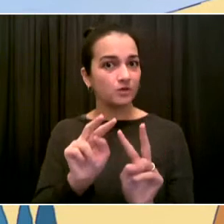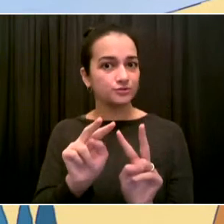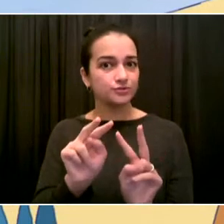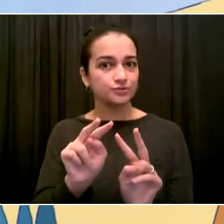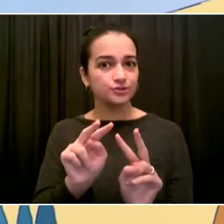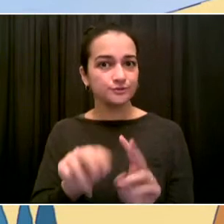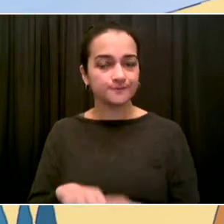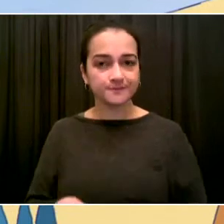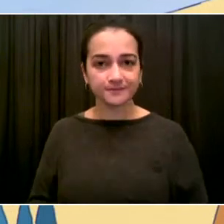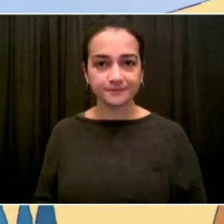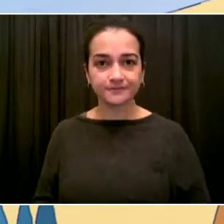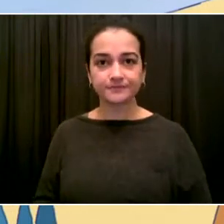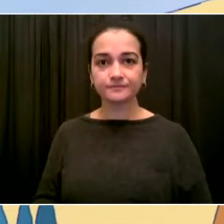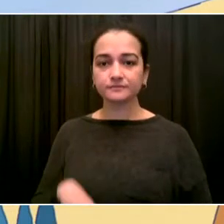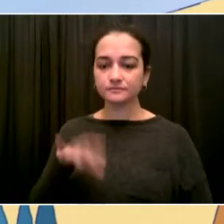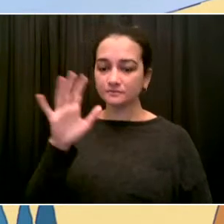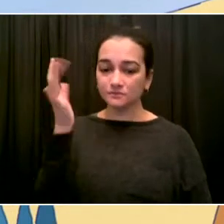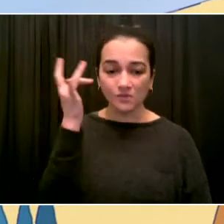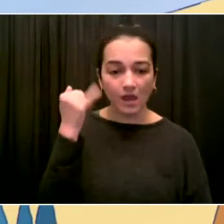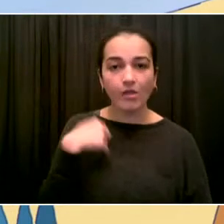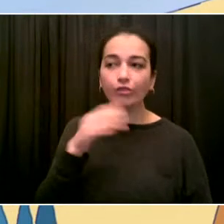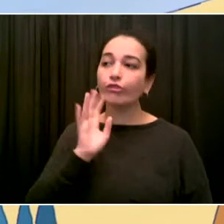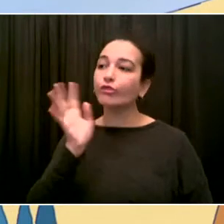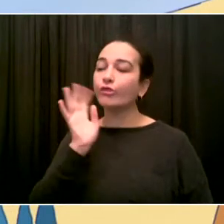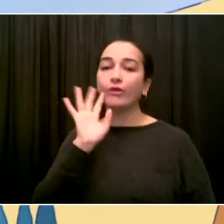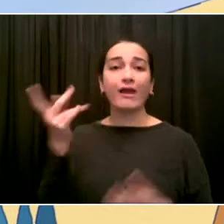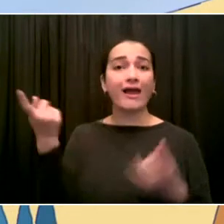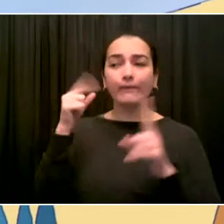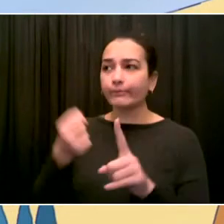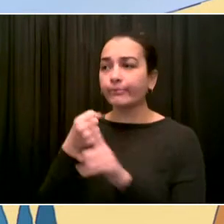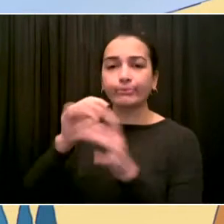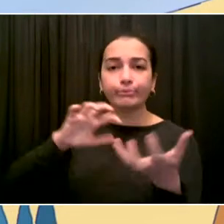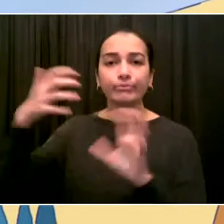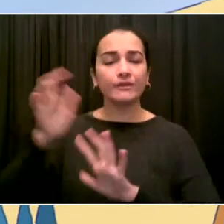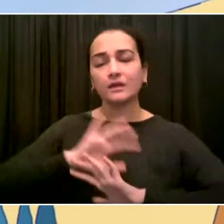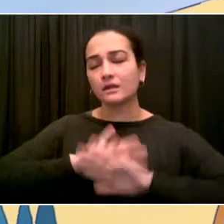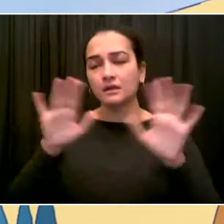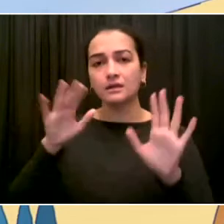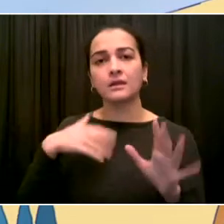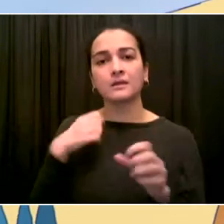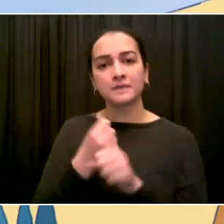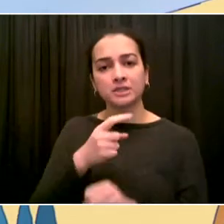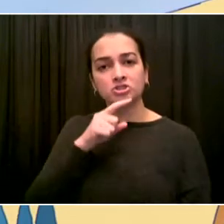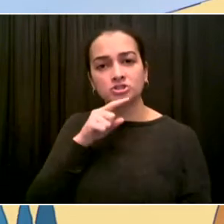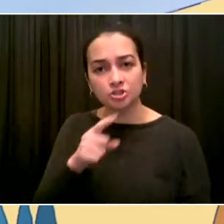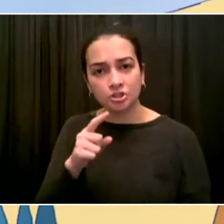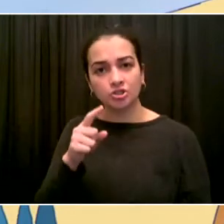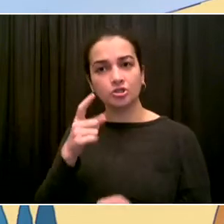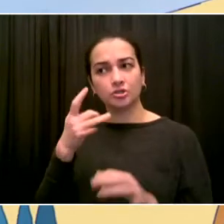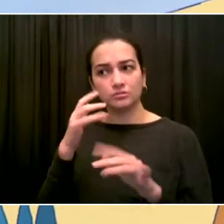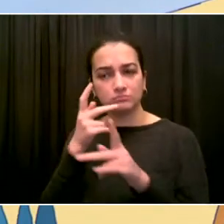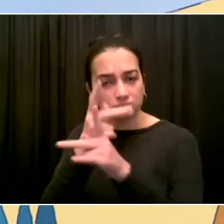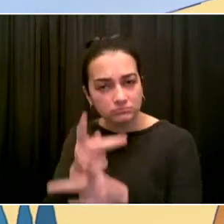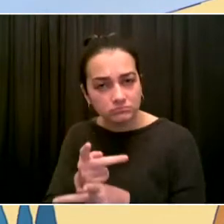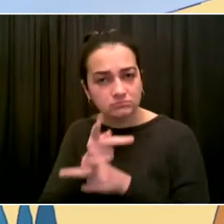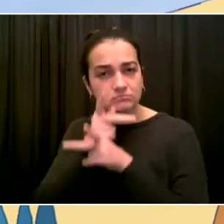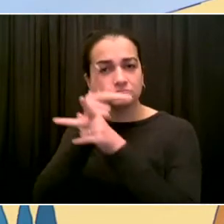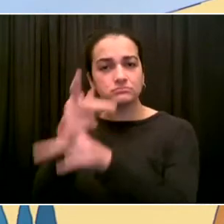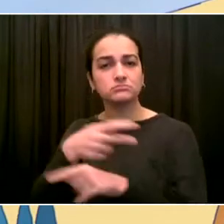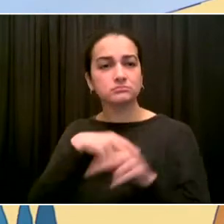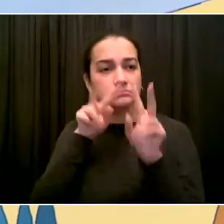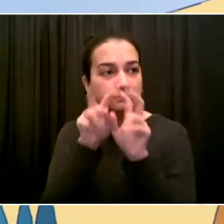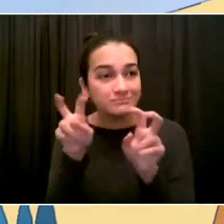an amazing example of a strategy that worked. We create a gold standard of health and safety measures. They worked. They kept the schools